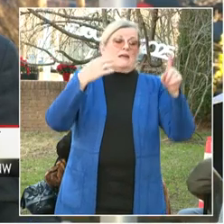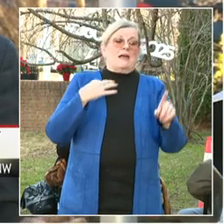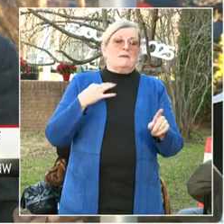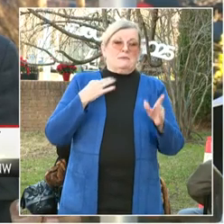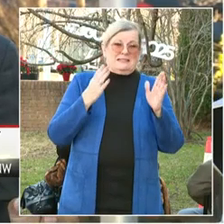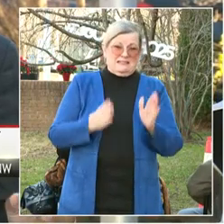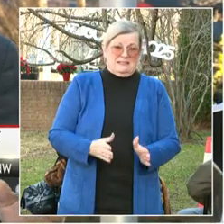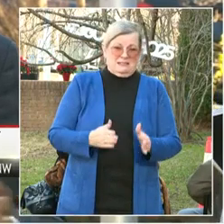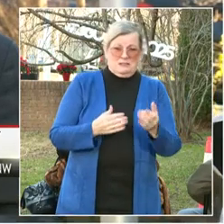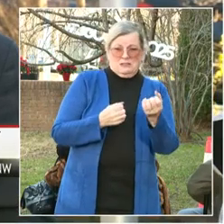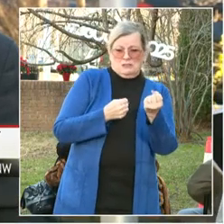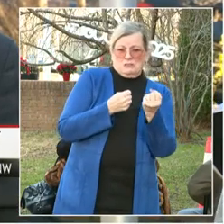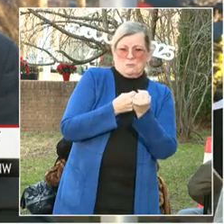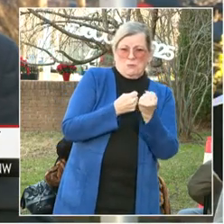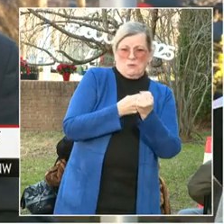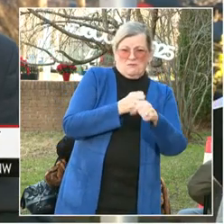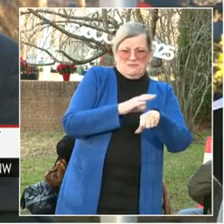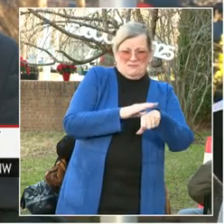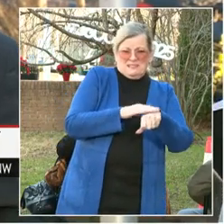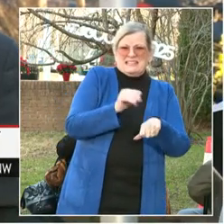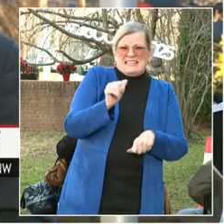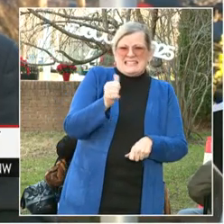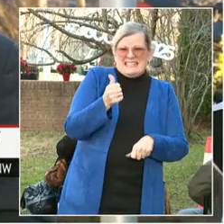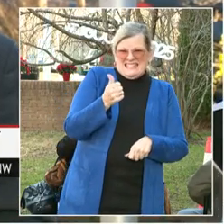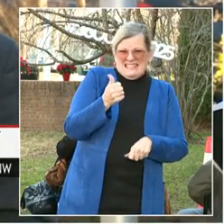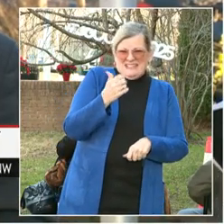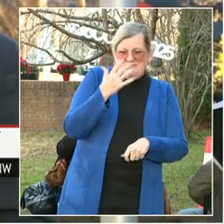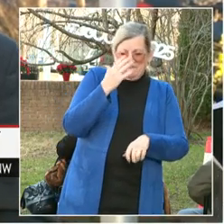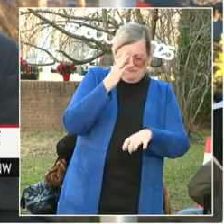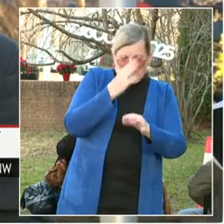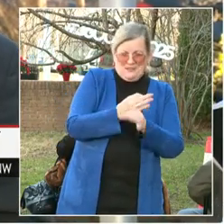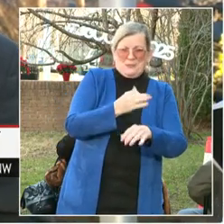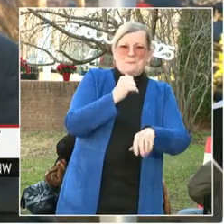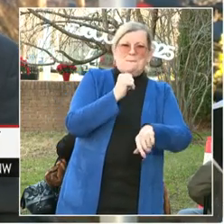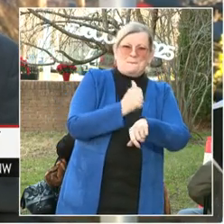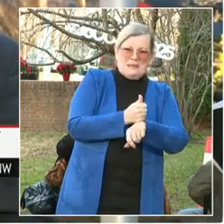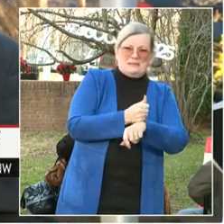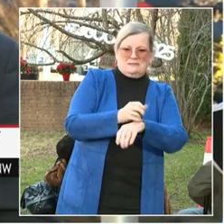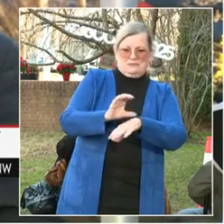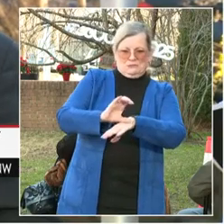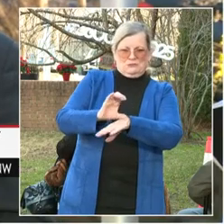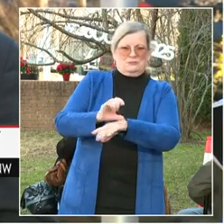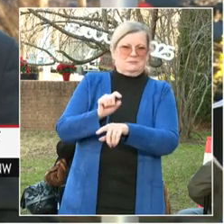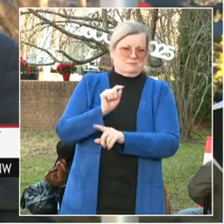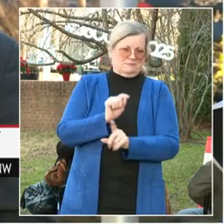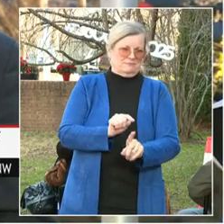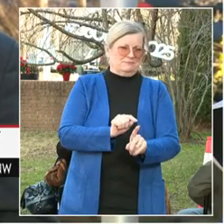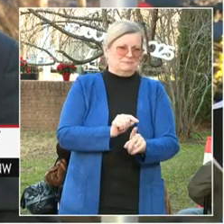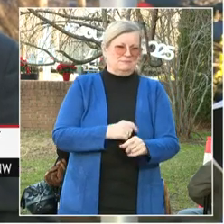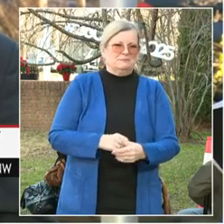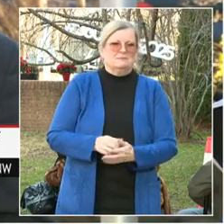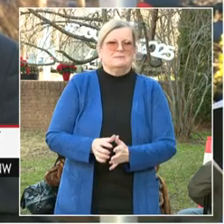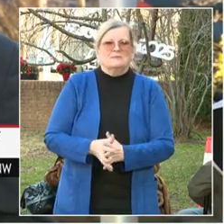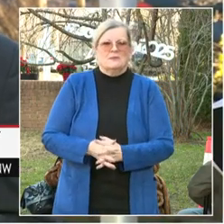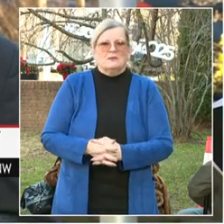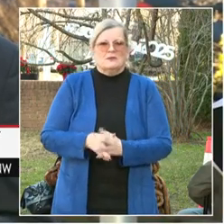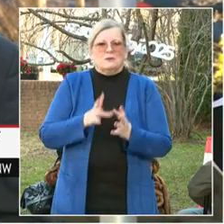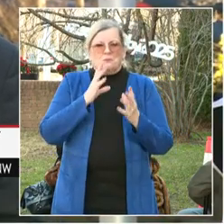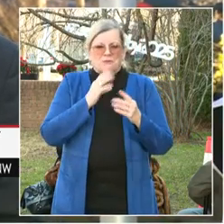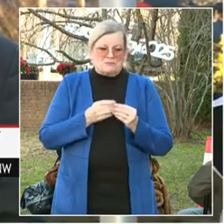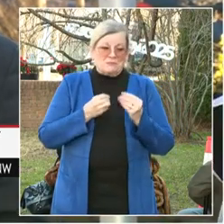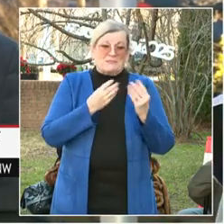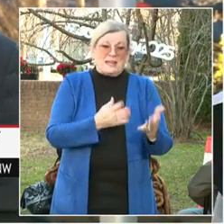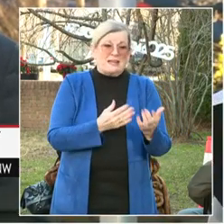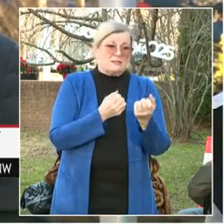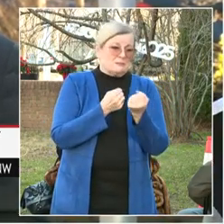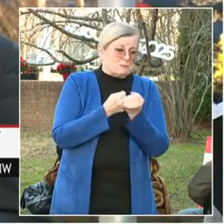The RFA grantee will fund assistance, including pre-development, grants and loans, and technical assistance to faith-based institutions to assist